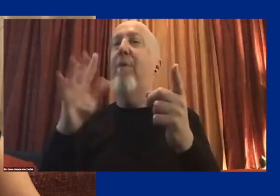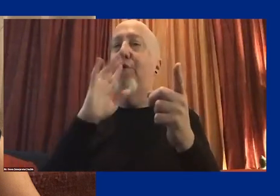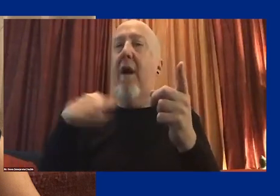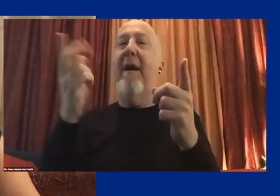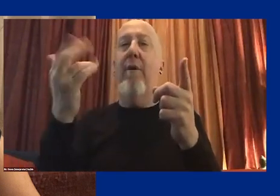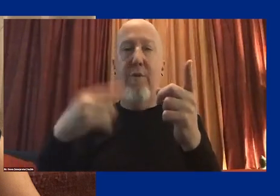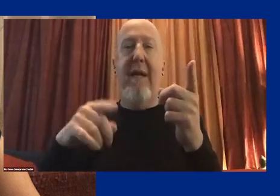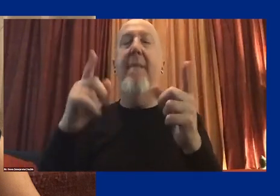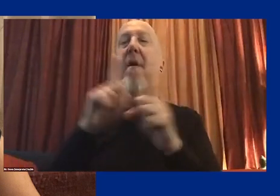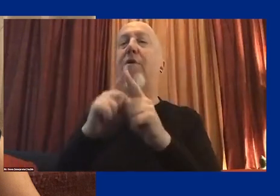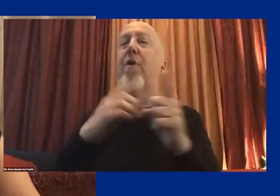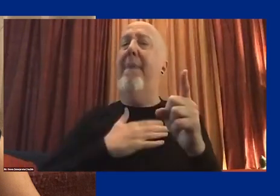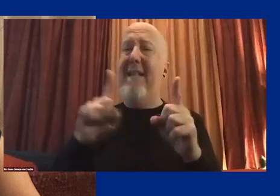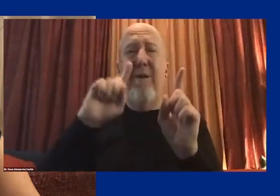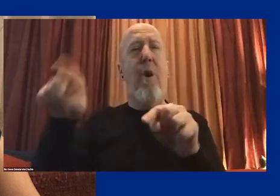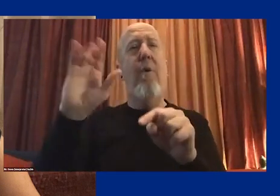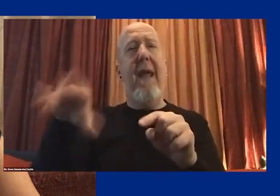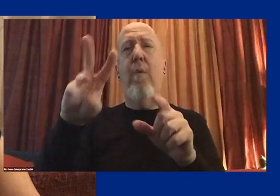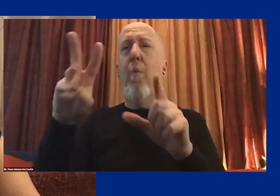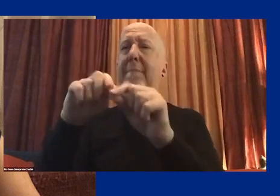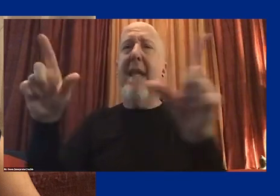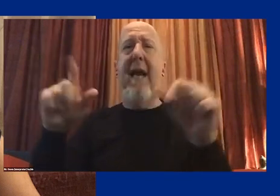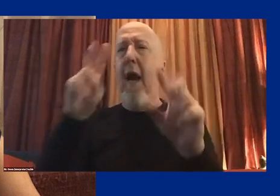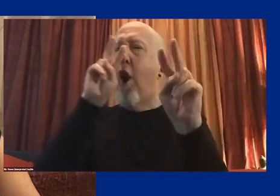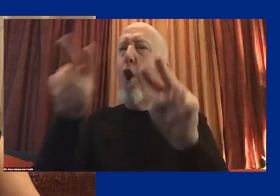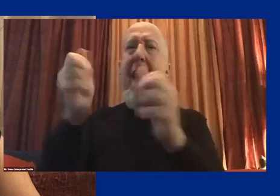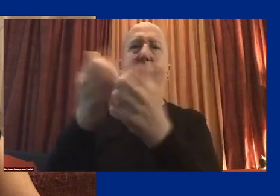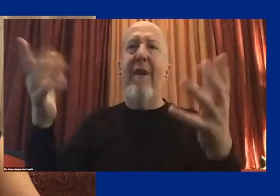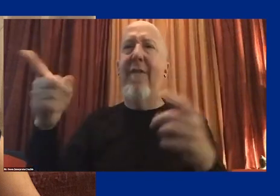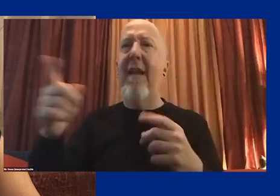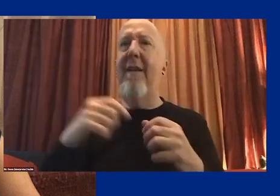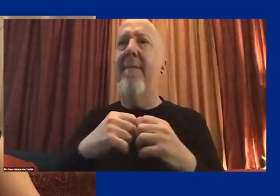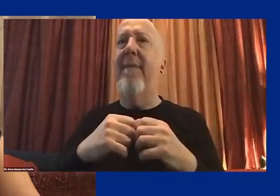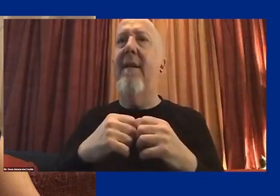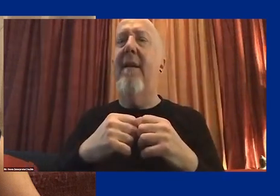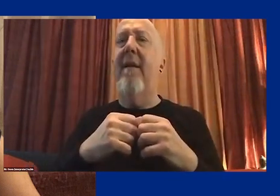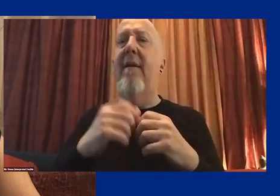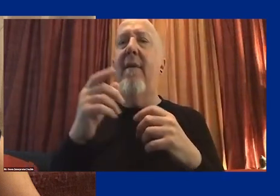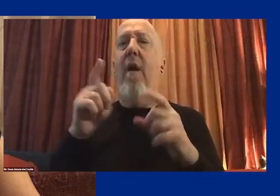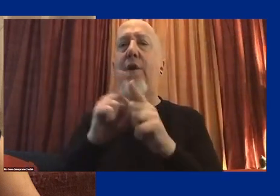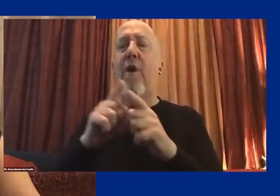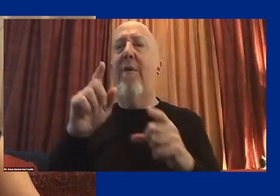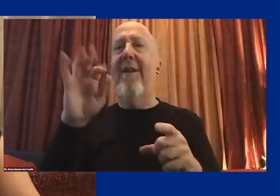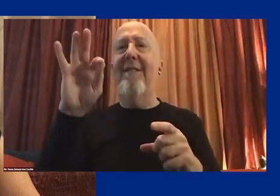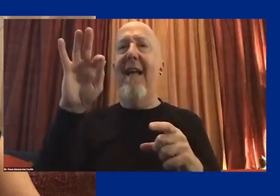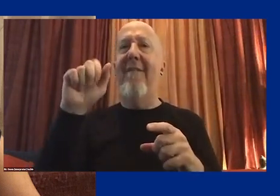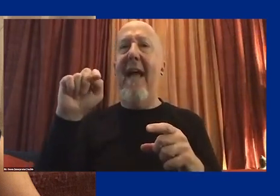to the website and check out everything. There's also a fat prepper's guide, so definitely good stuff to